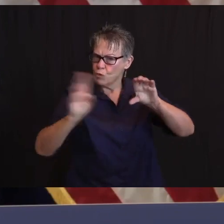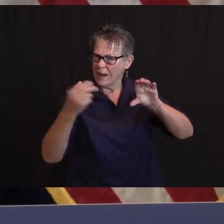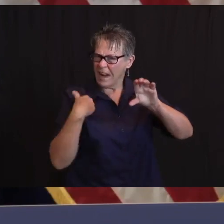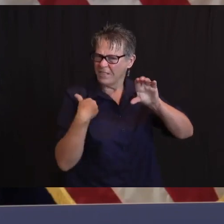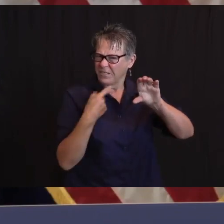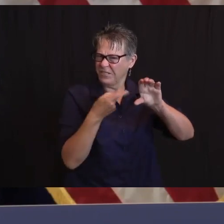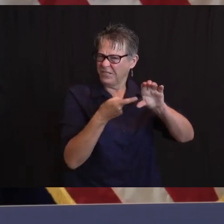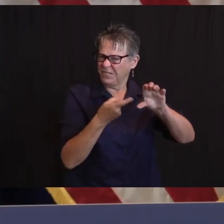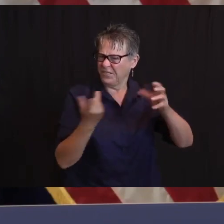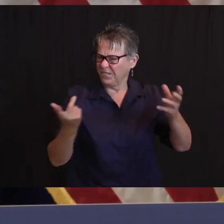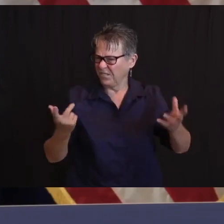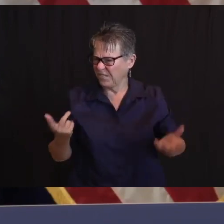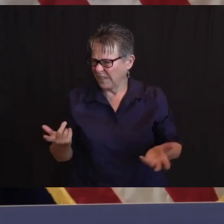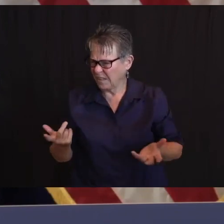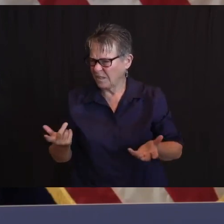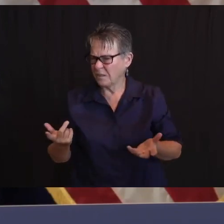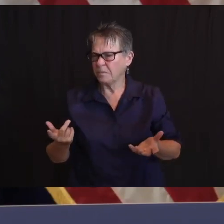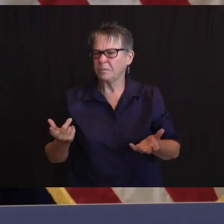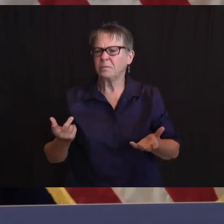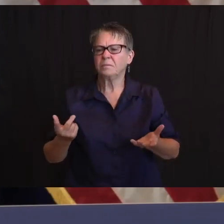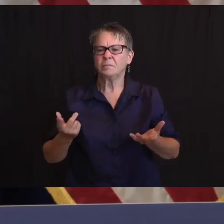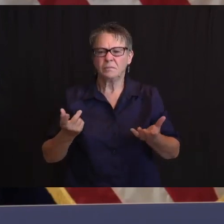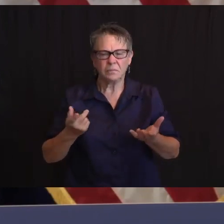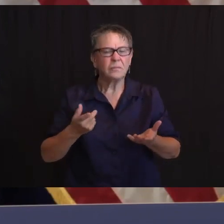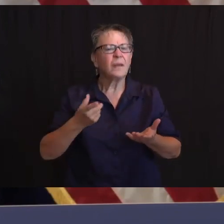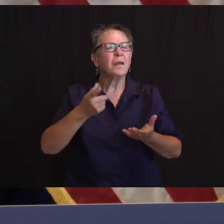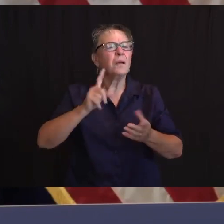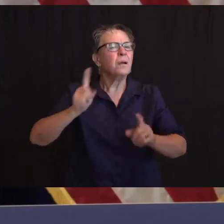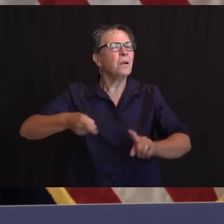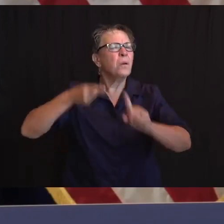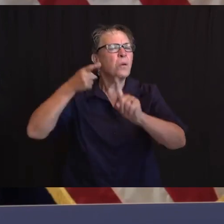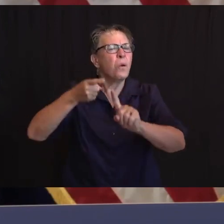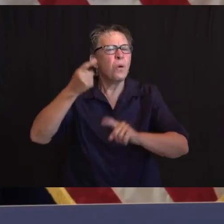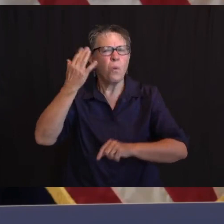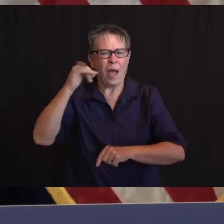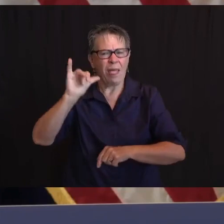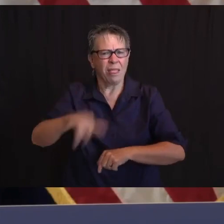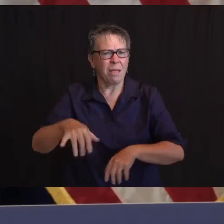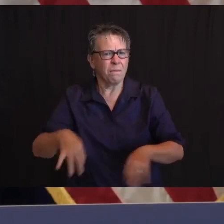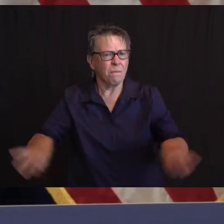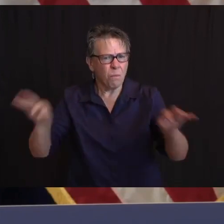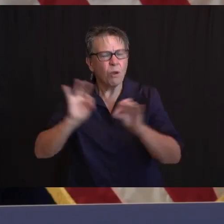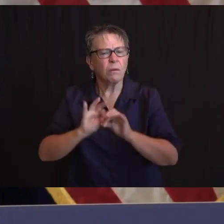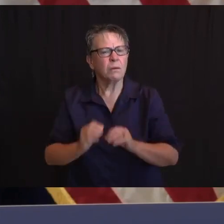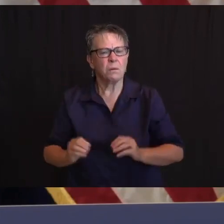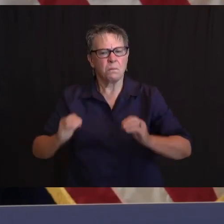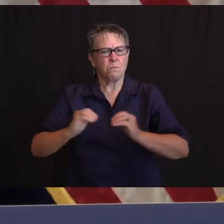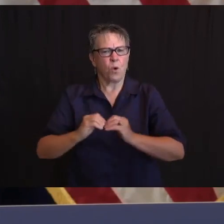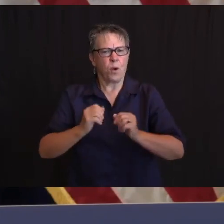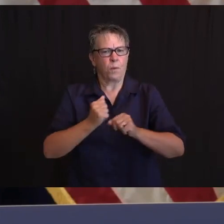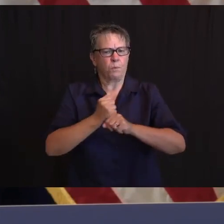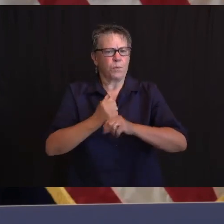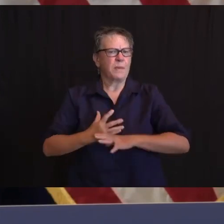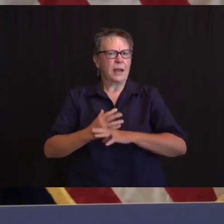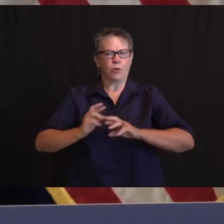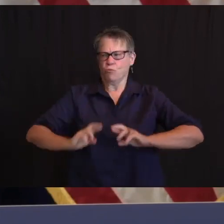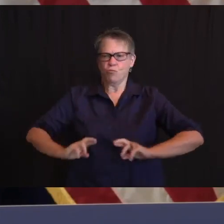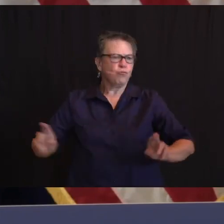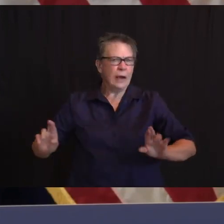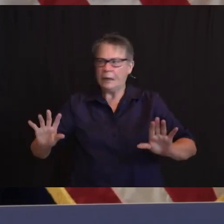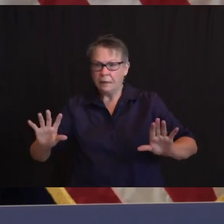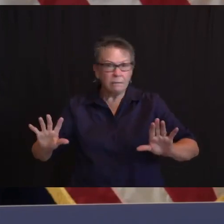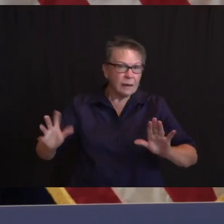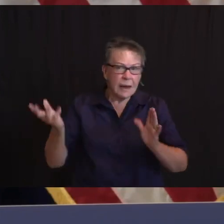any potential fall or winter surge, both in the short term and strengthen our preparedness posture in the long term, again for the